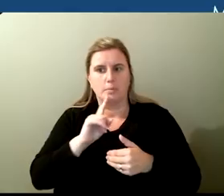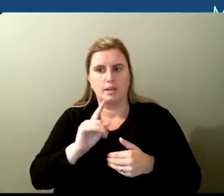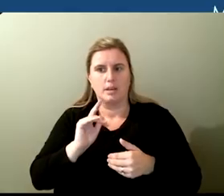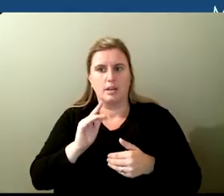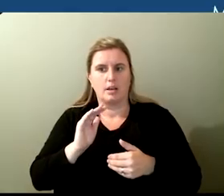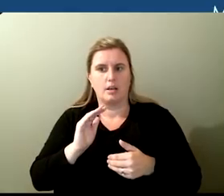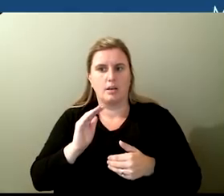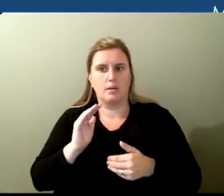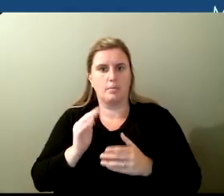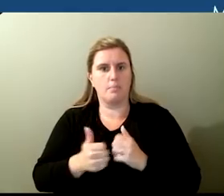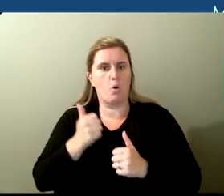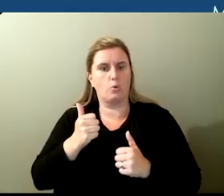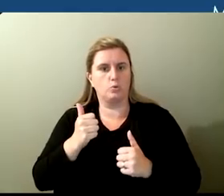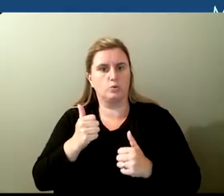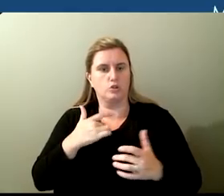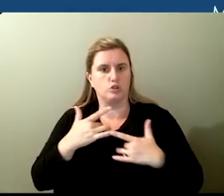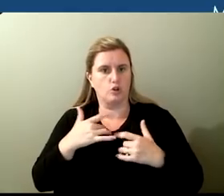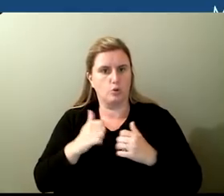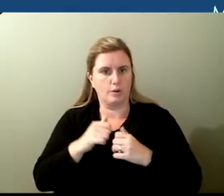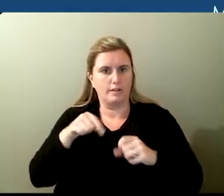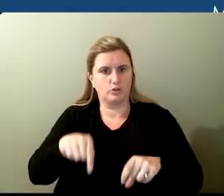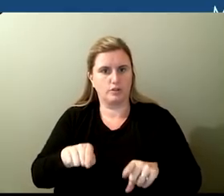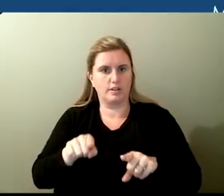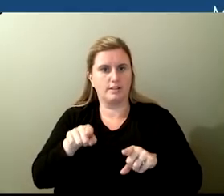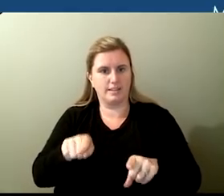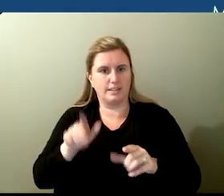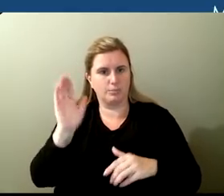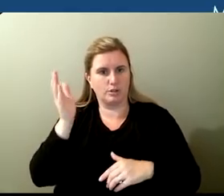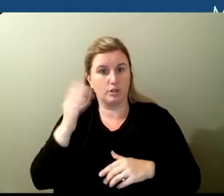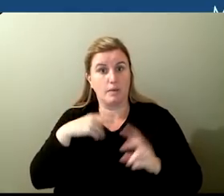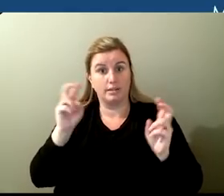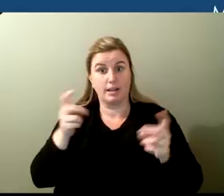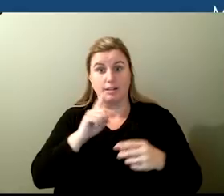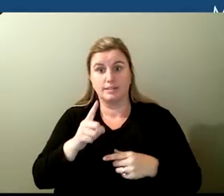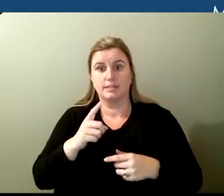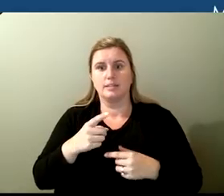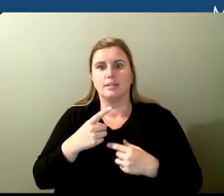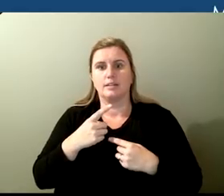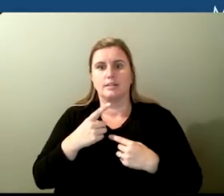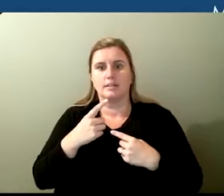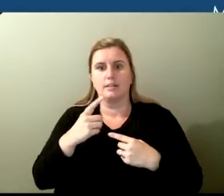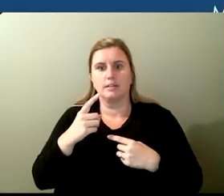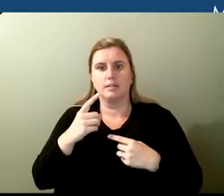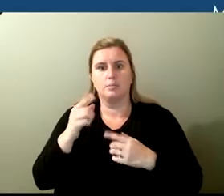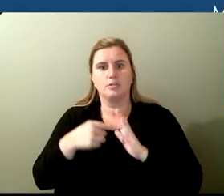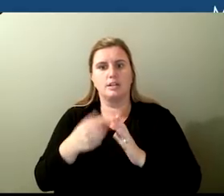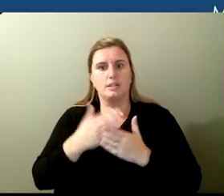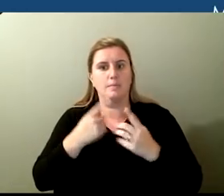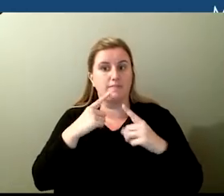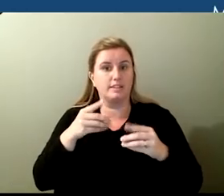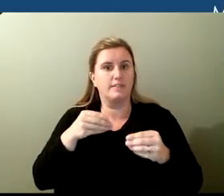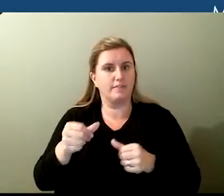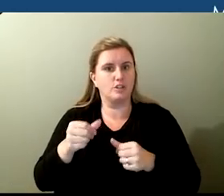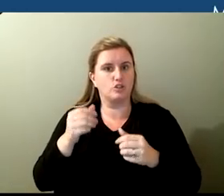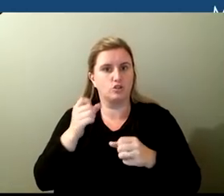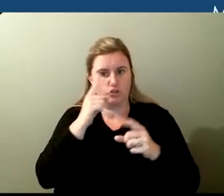that's what we're going to be most concerned with in this presentation. So the title of my presentation is presenting some effective and efficient